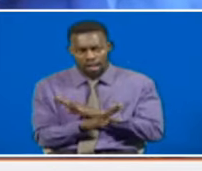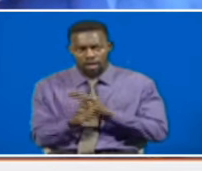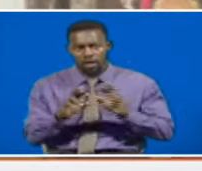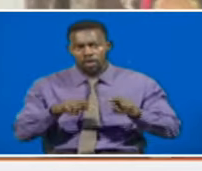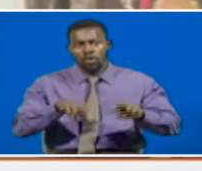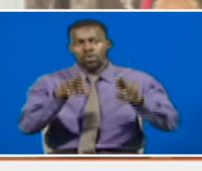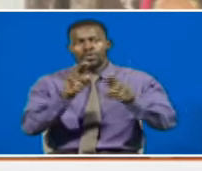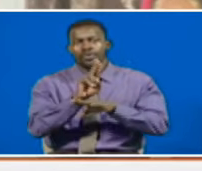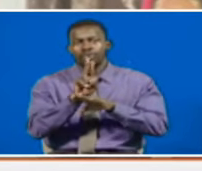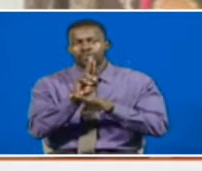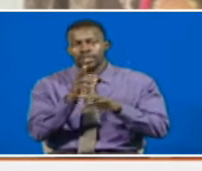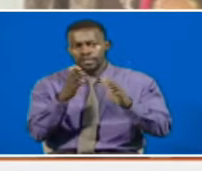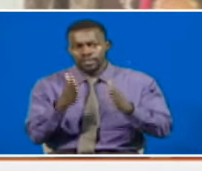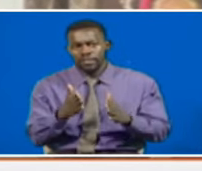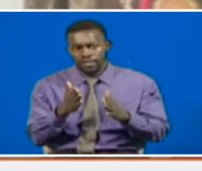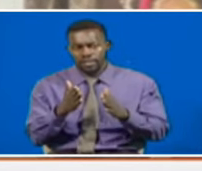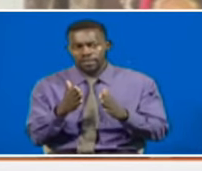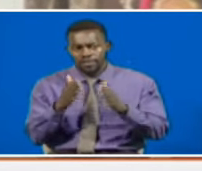set forth.